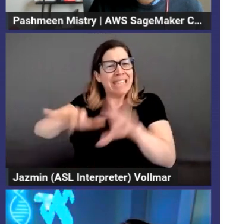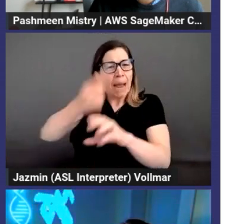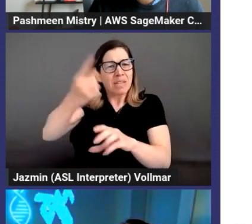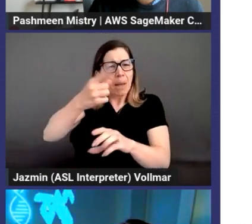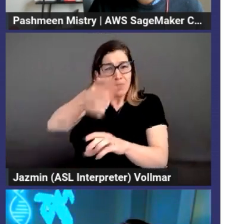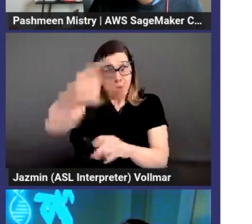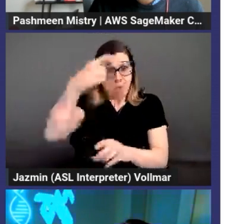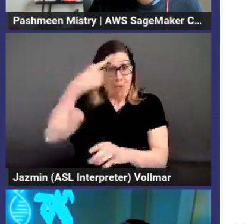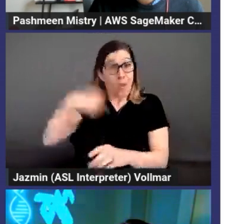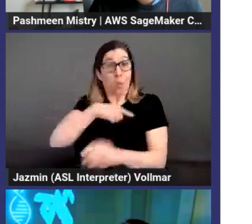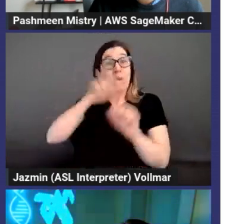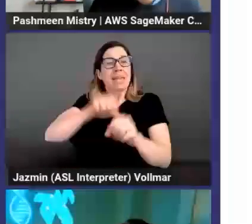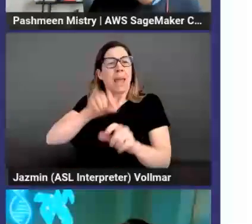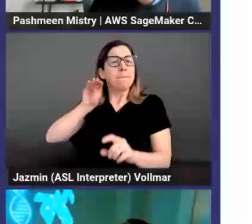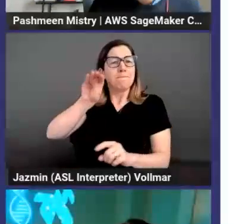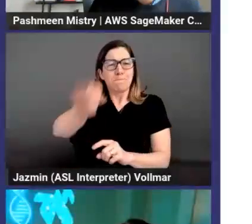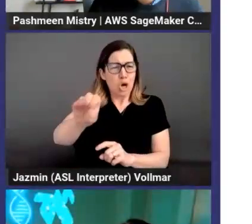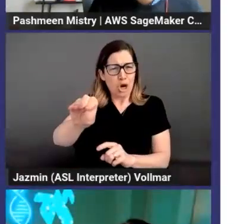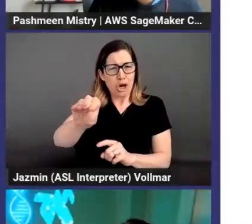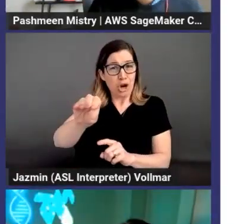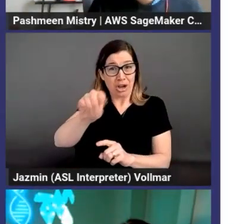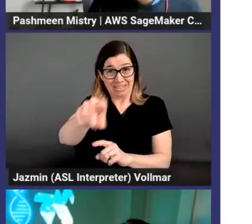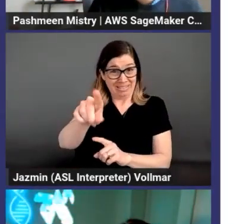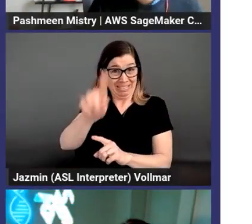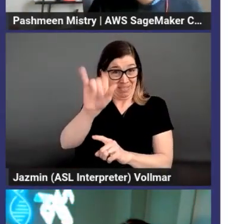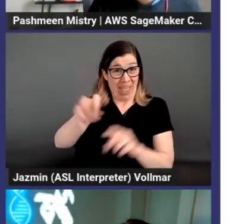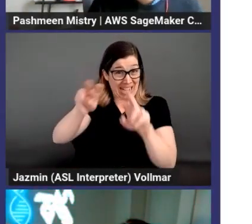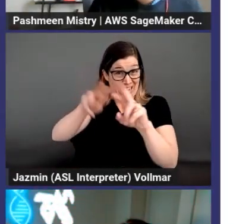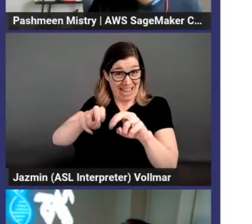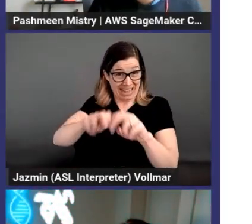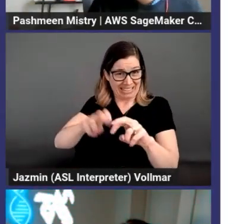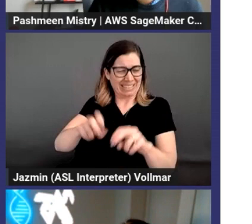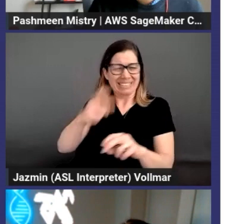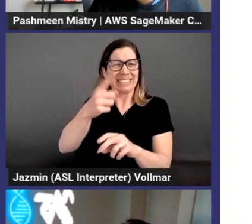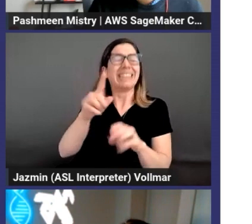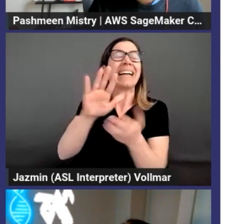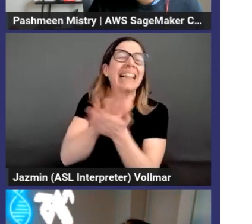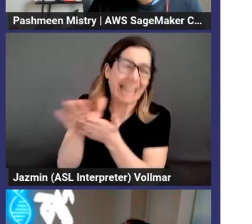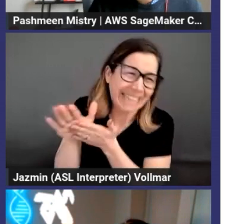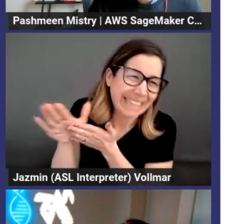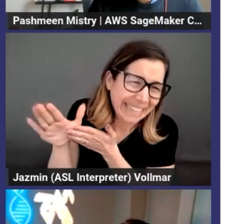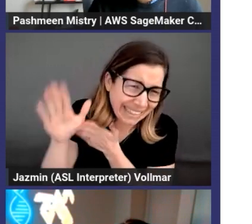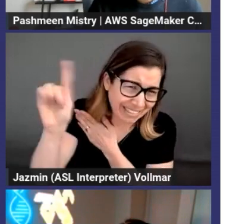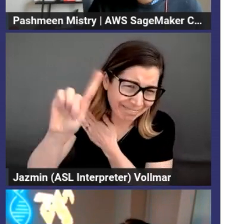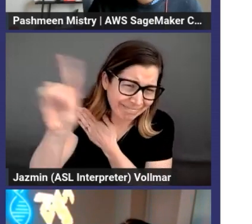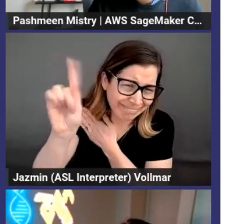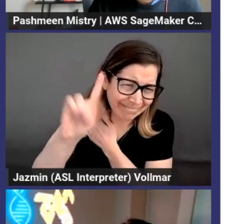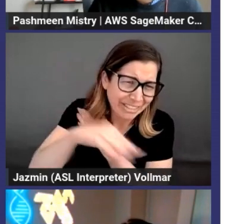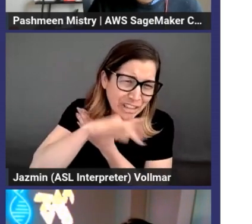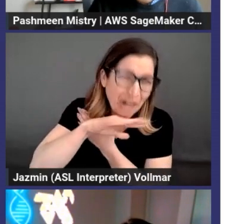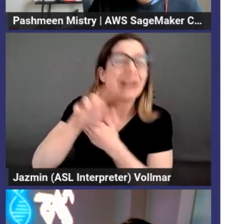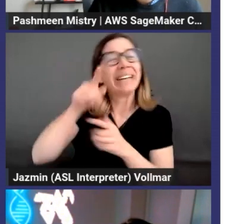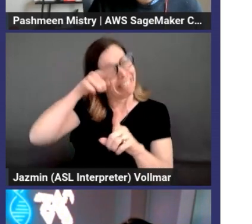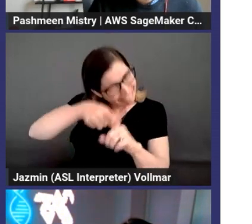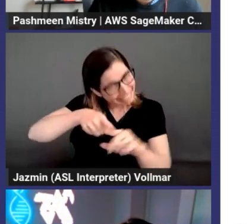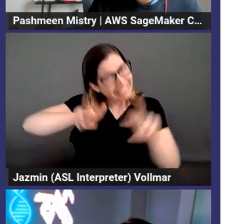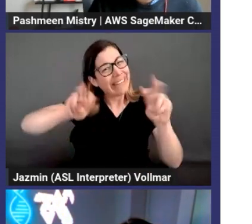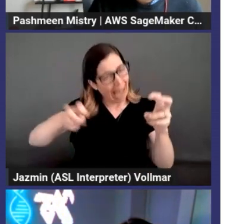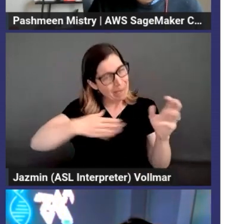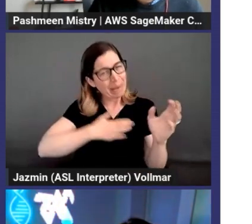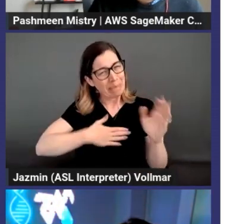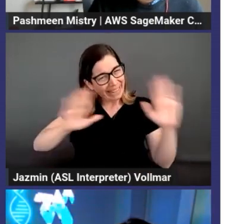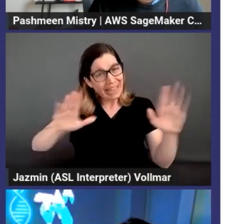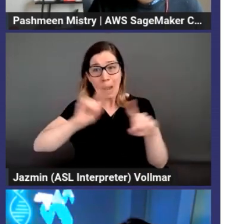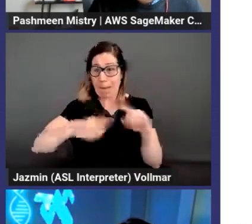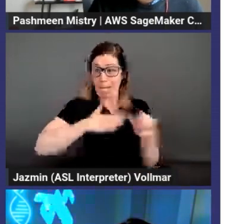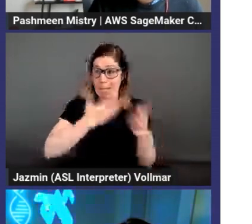we might be able to put into sentiment analysis. Keep it clean, okay? And keep it on topic. But maybe we